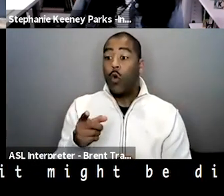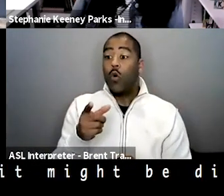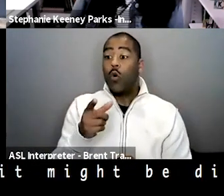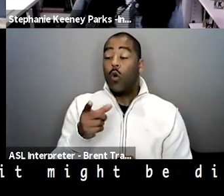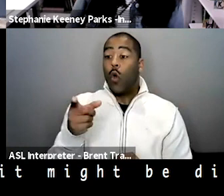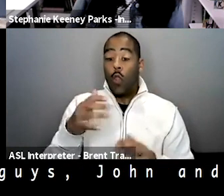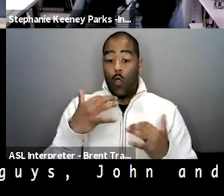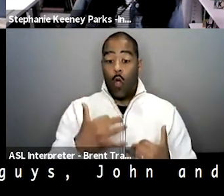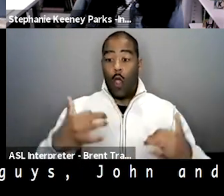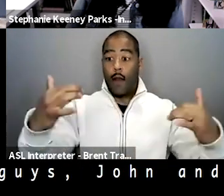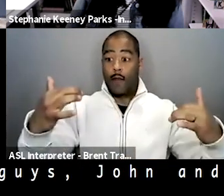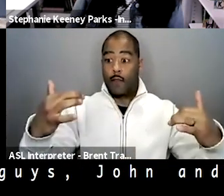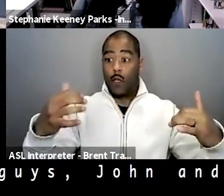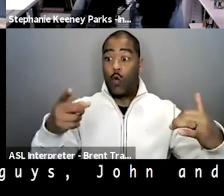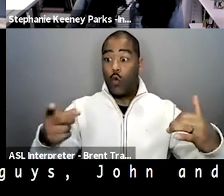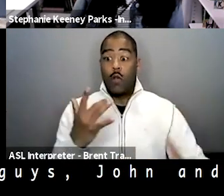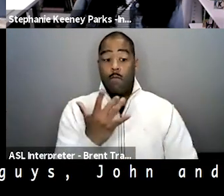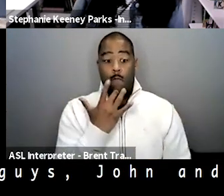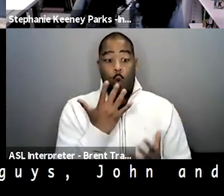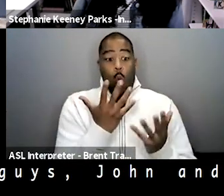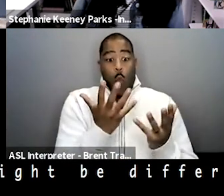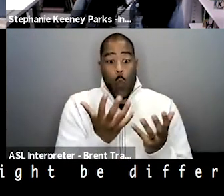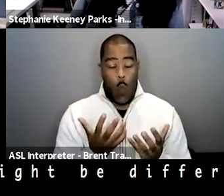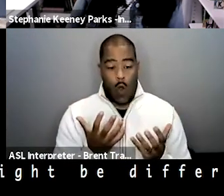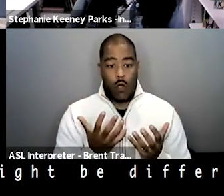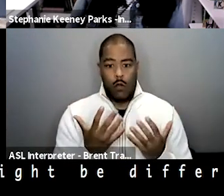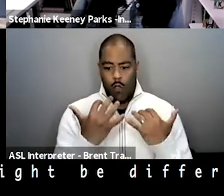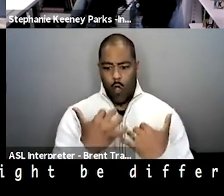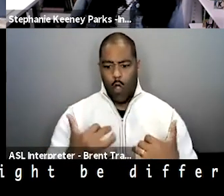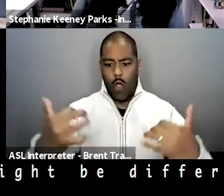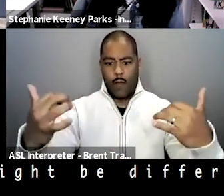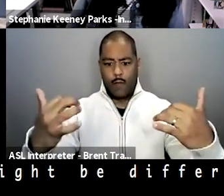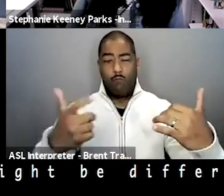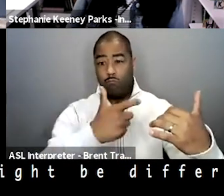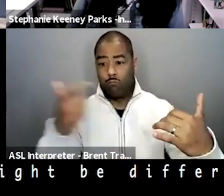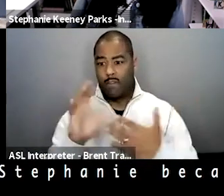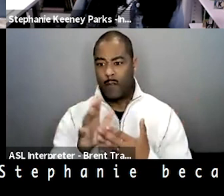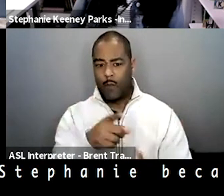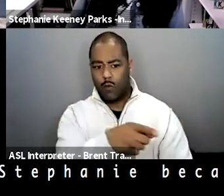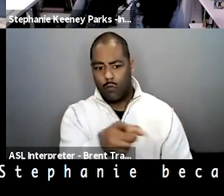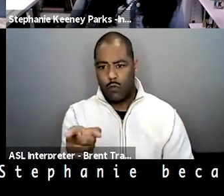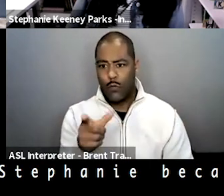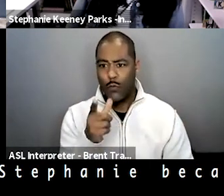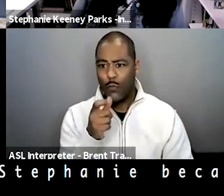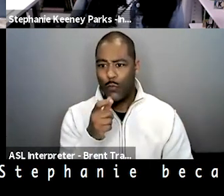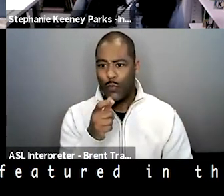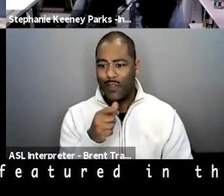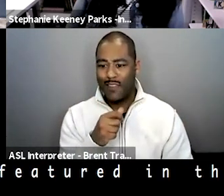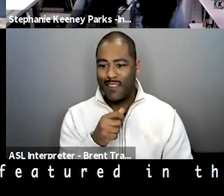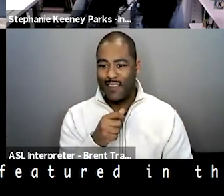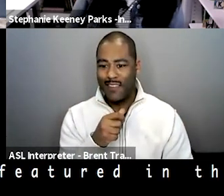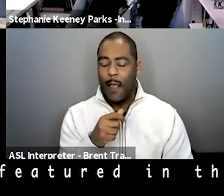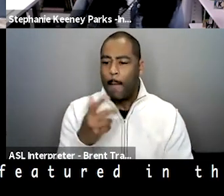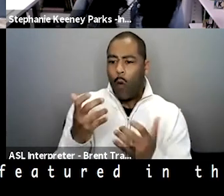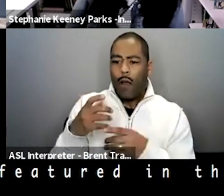really a question for the four of you, because it might be different for you guys, John and Caren, and it might be different for Amy